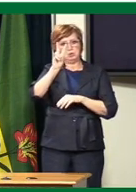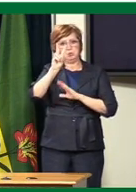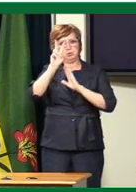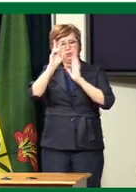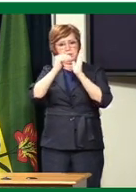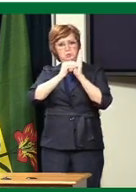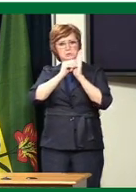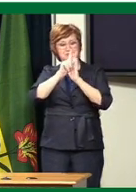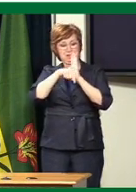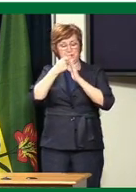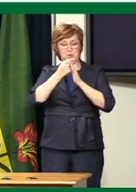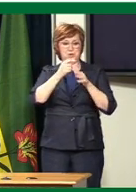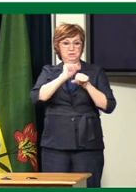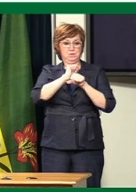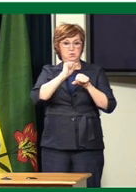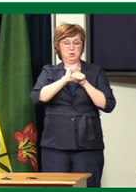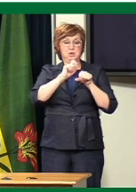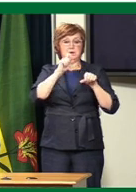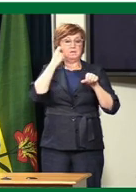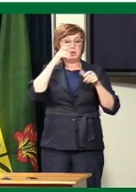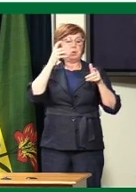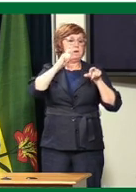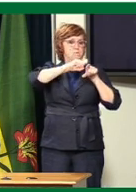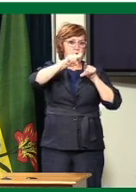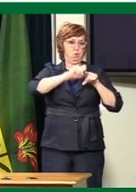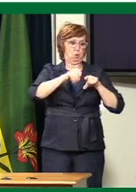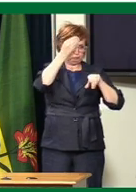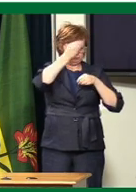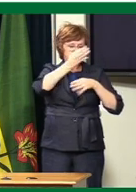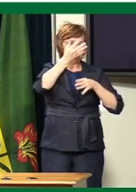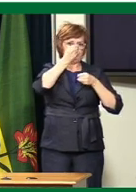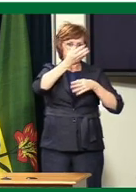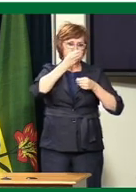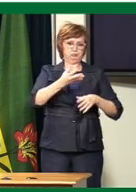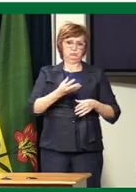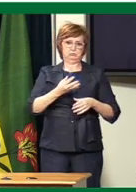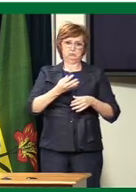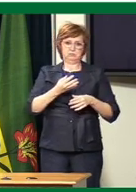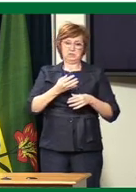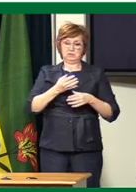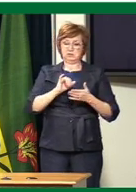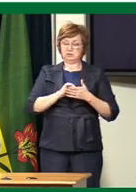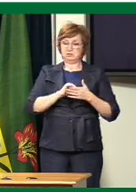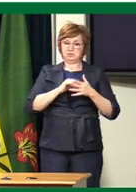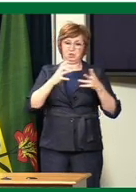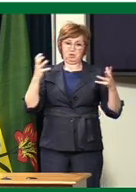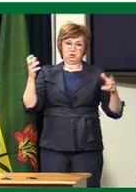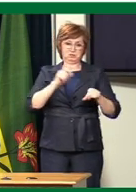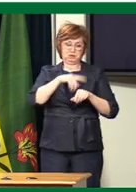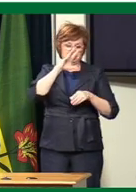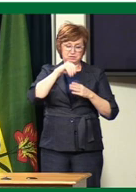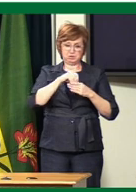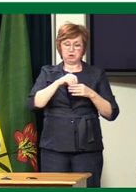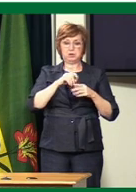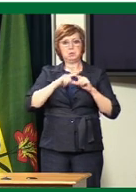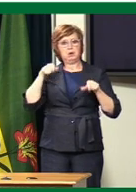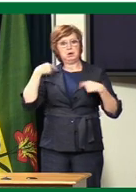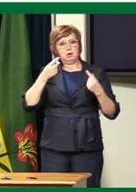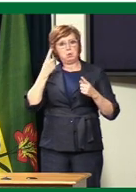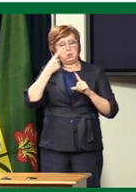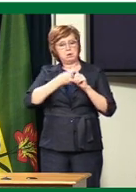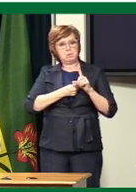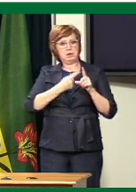of work for contact tracers in a 2-week period of time. Unfortunately, over the last month, some of our investigations have revealed that some